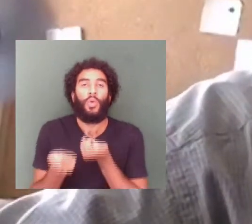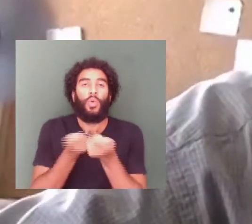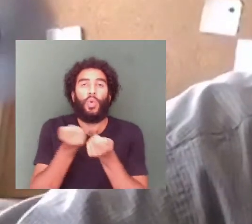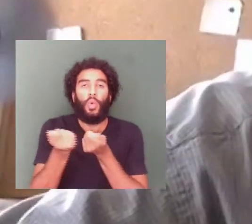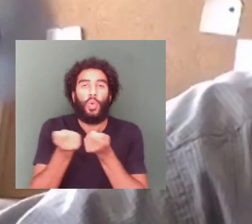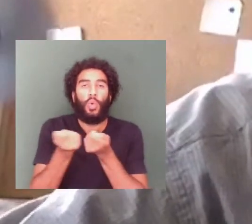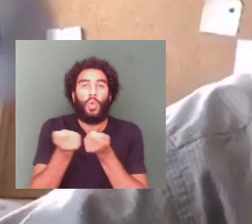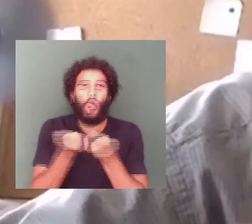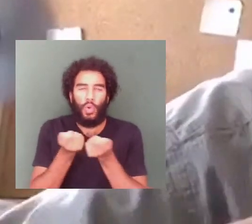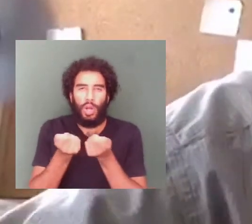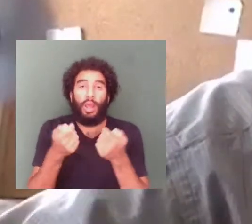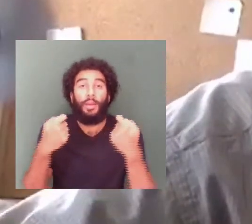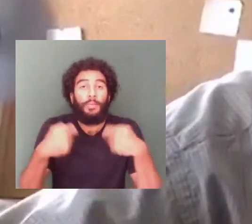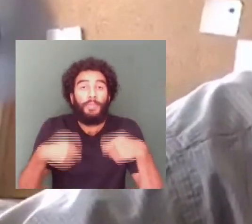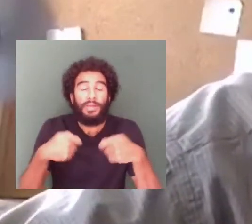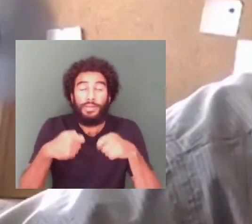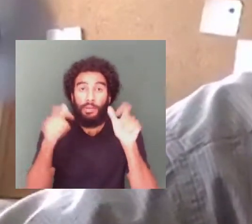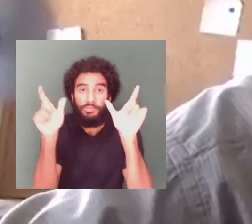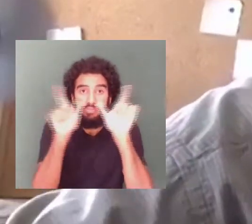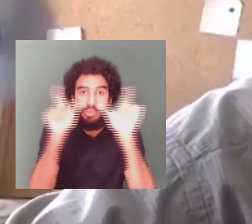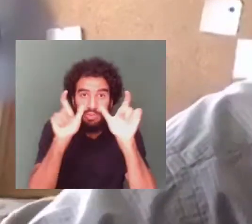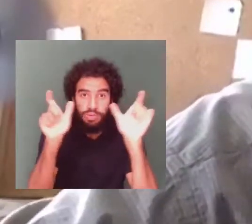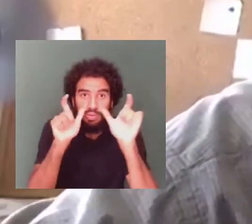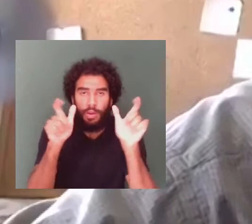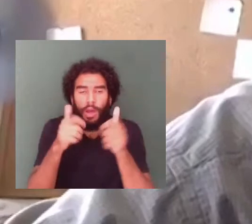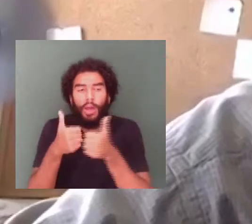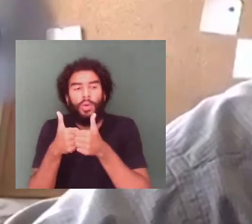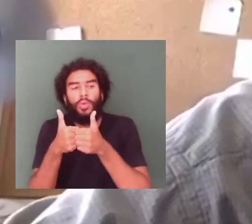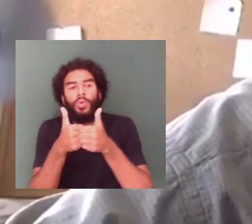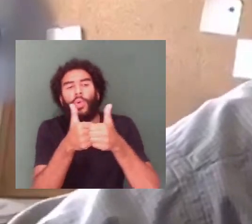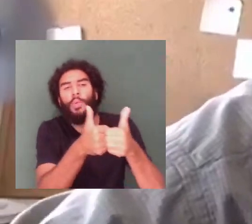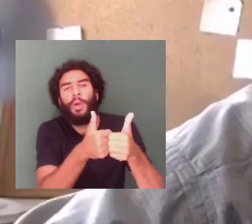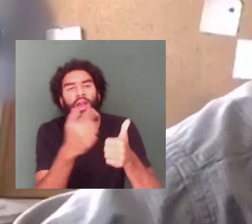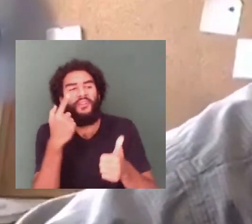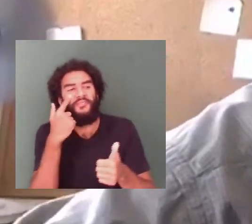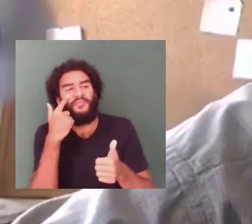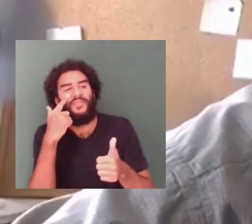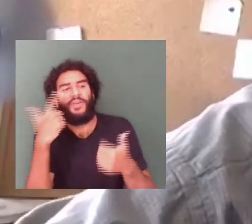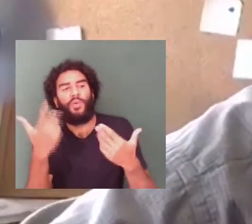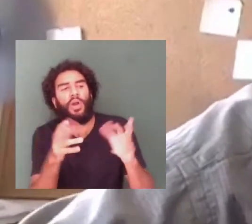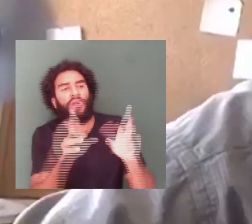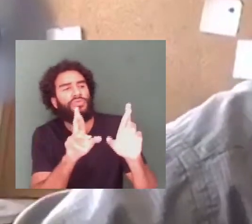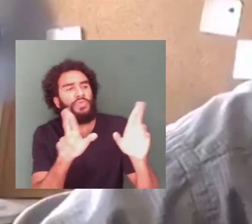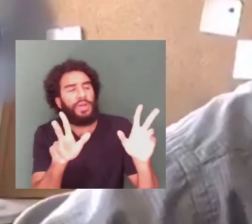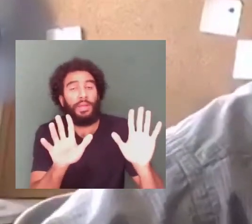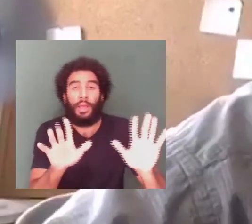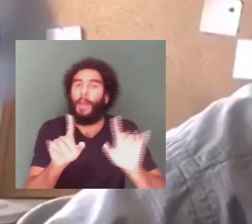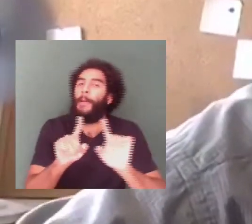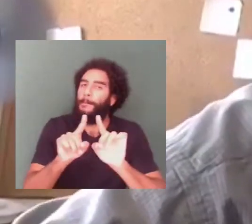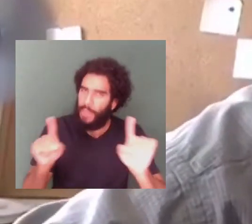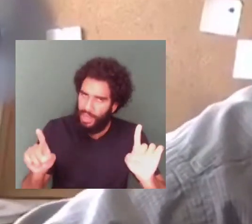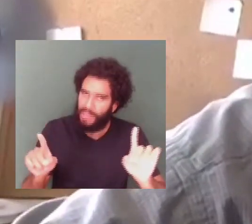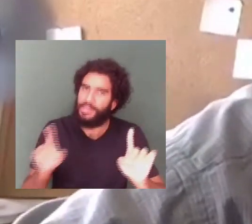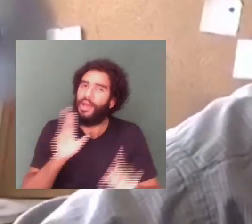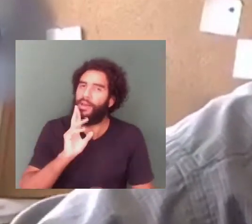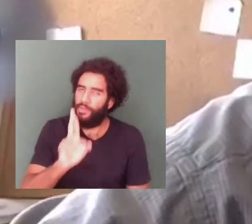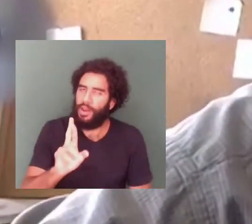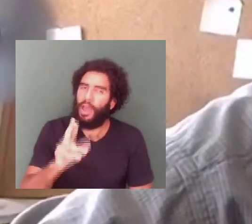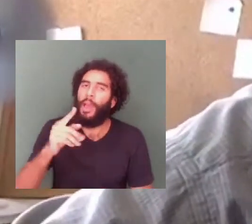monitoring always needs to be aware of this, and we always need to monitor